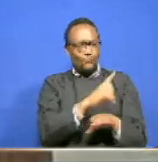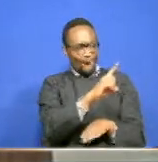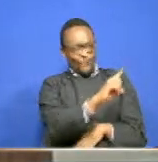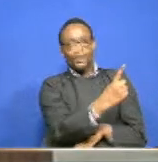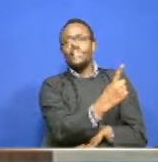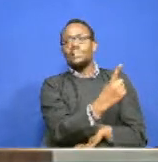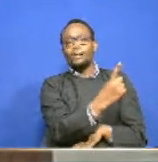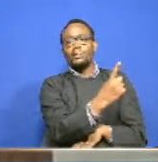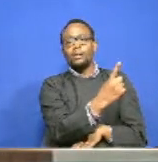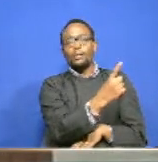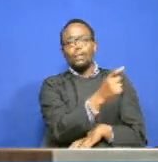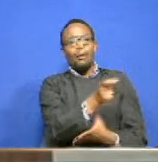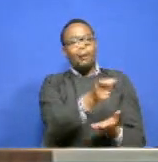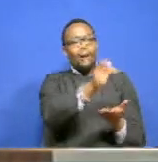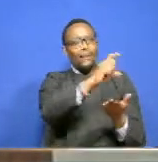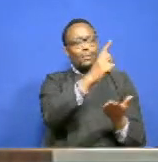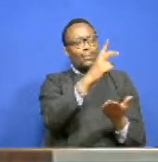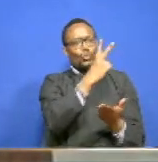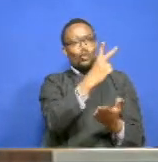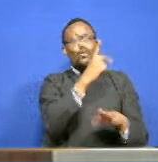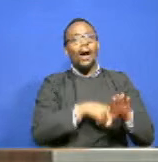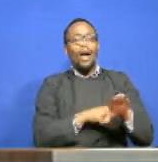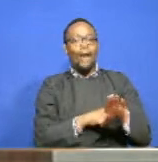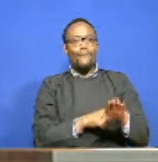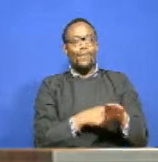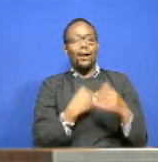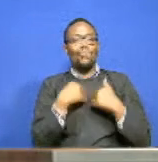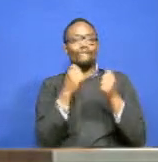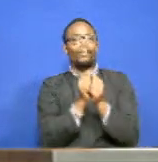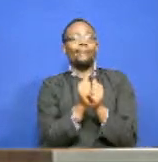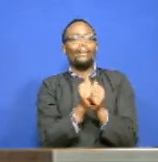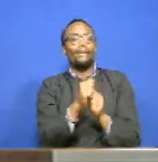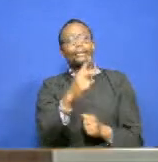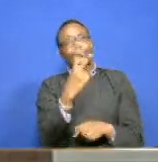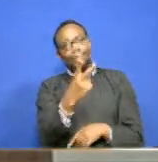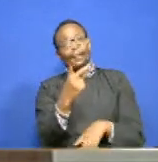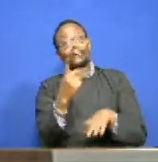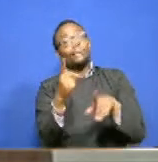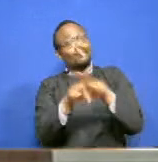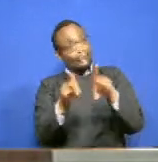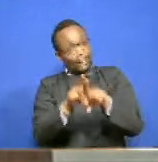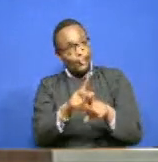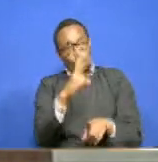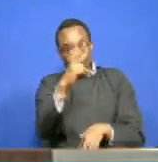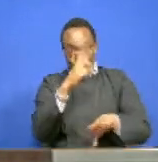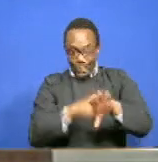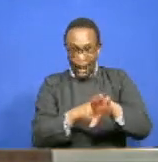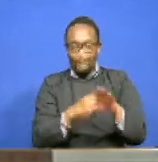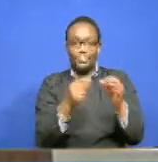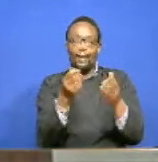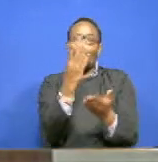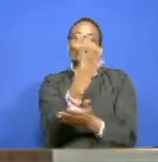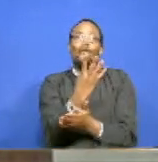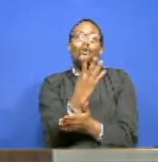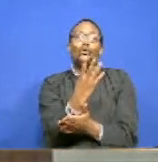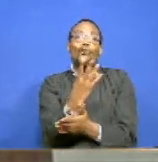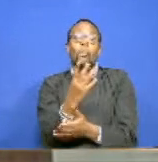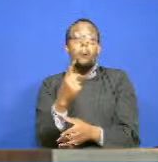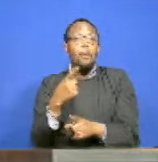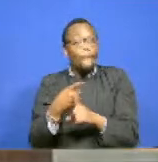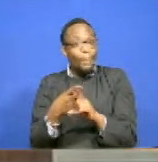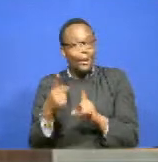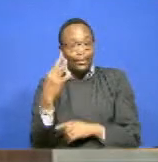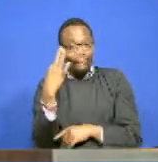servant double his 5 talents to 10, and the second servant double his 2 talents to 4,